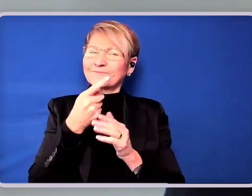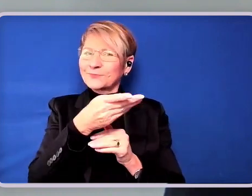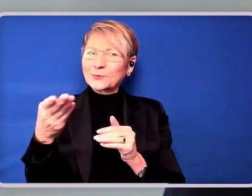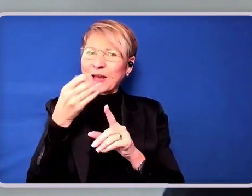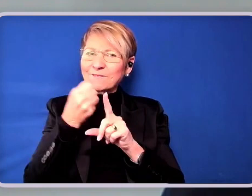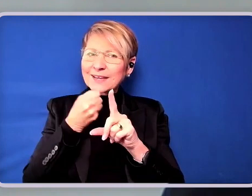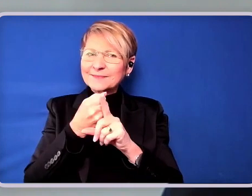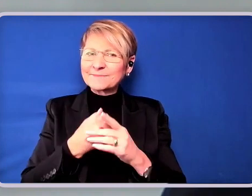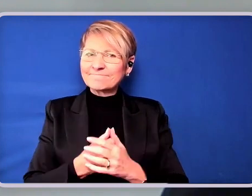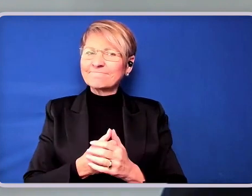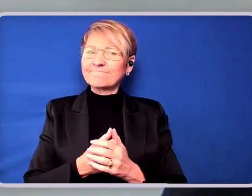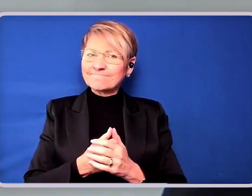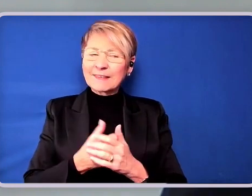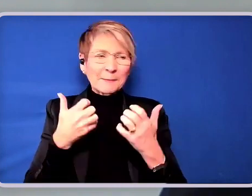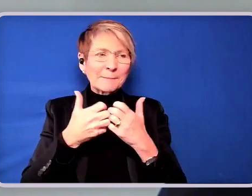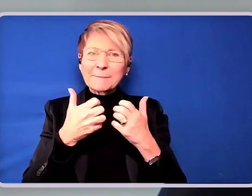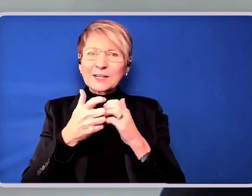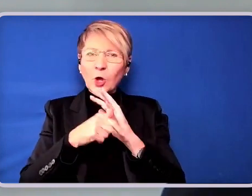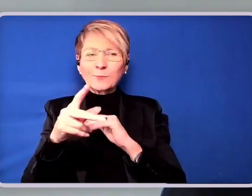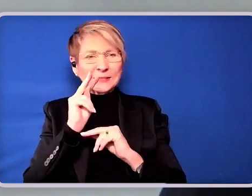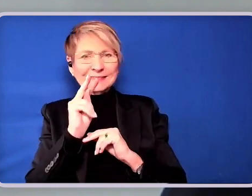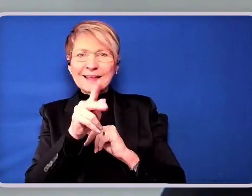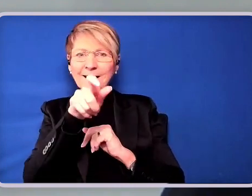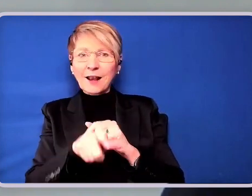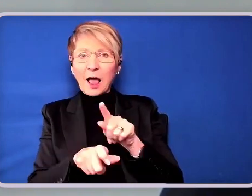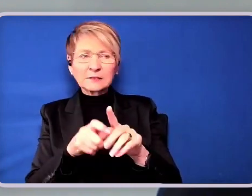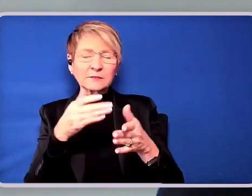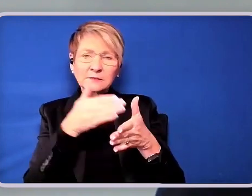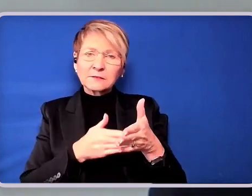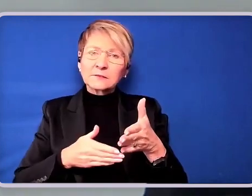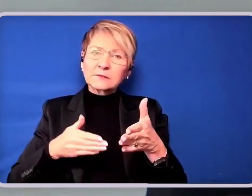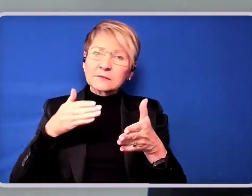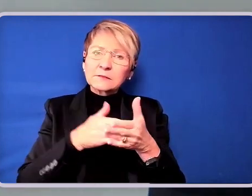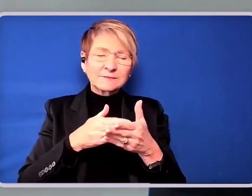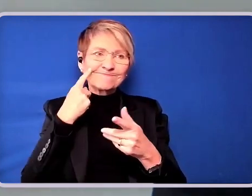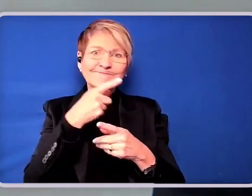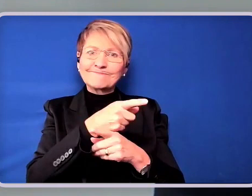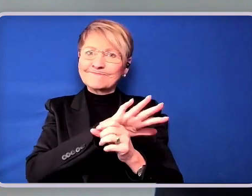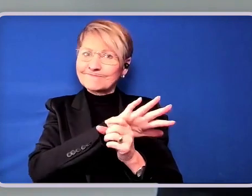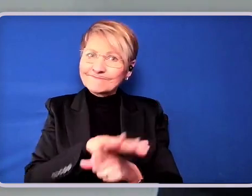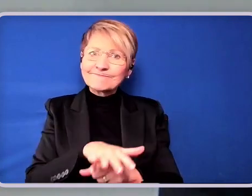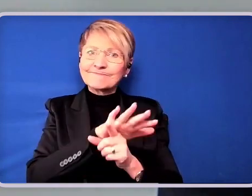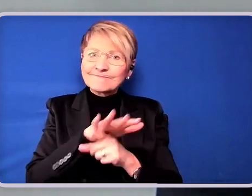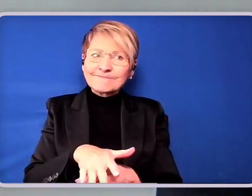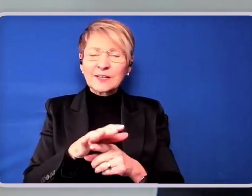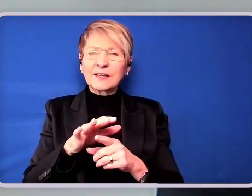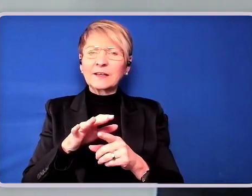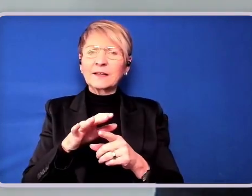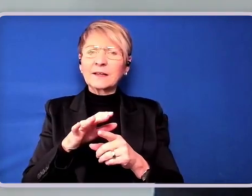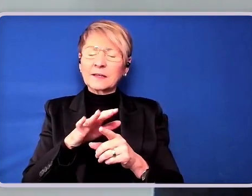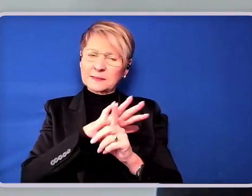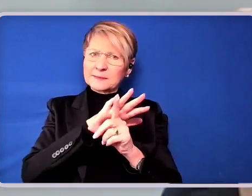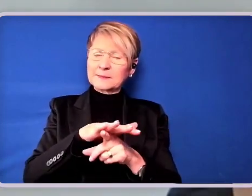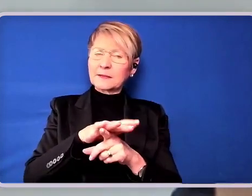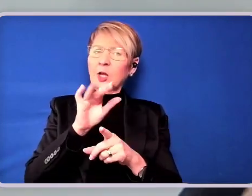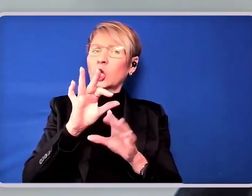in accessing systems and being treated unfairly in our society. But when is it simply unfair or unjust treatment,